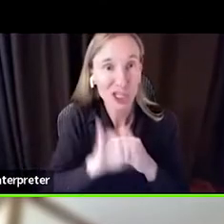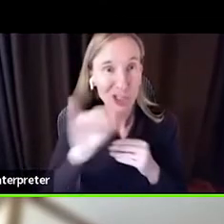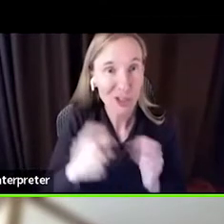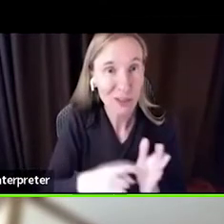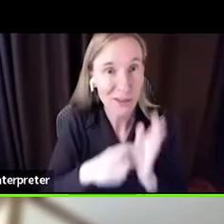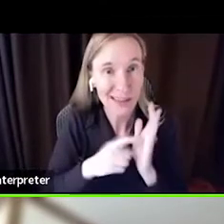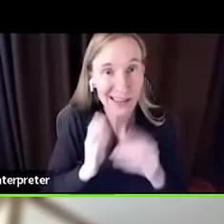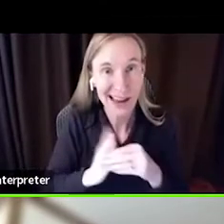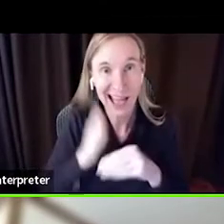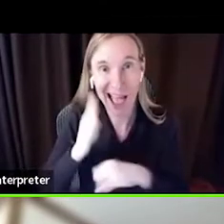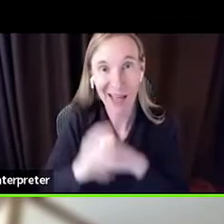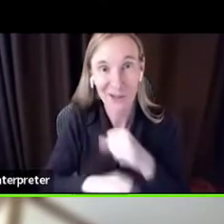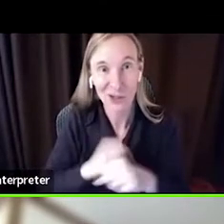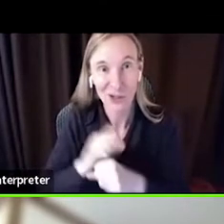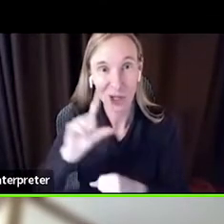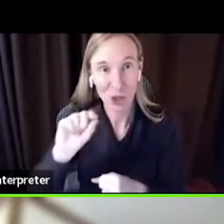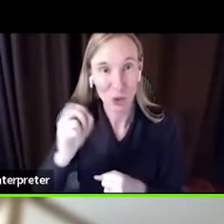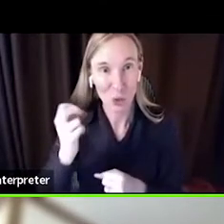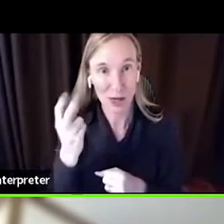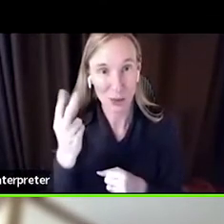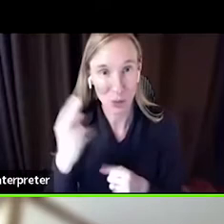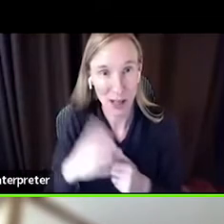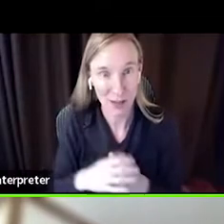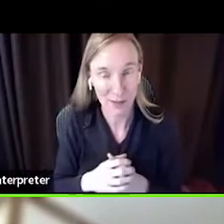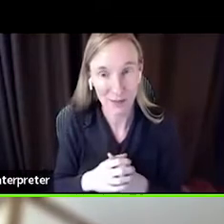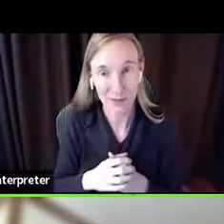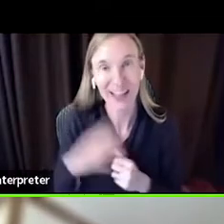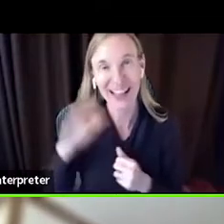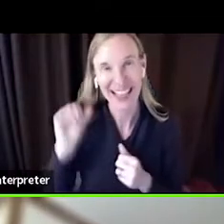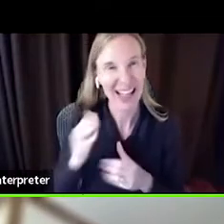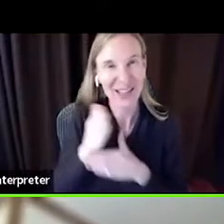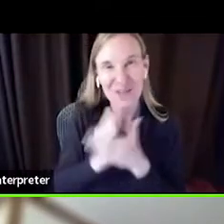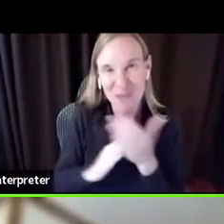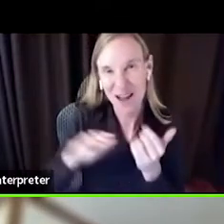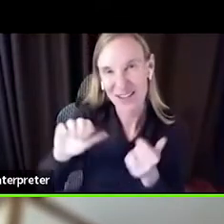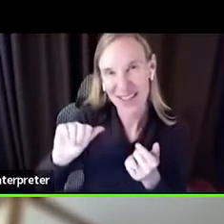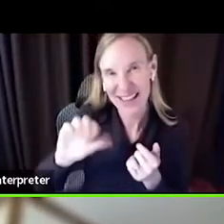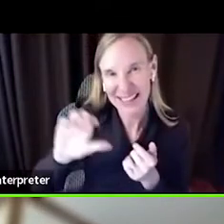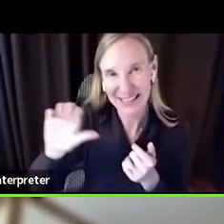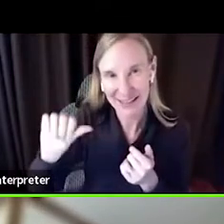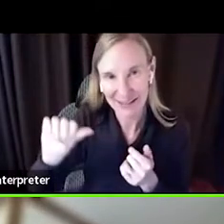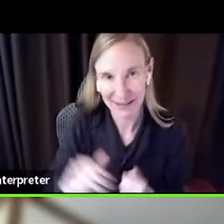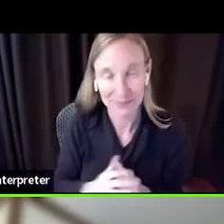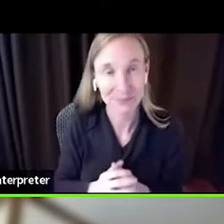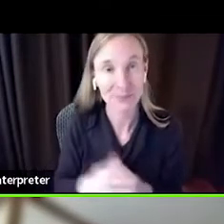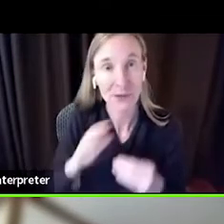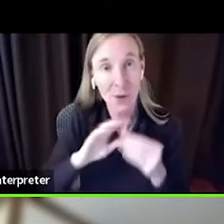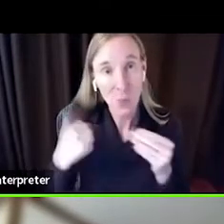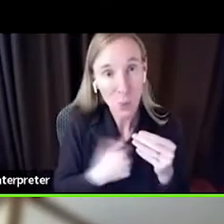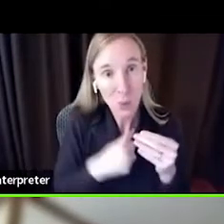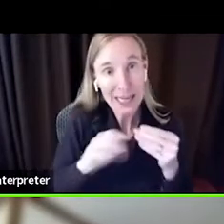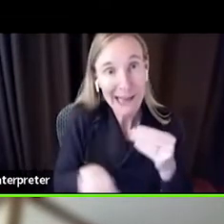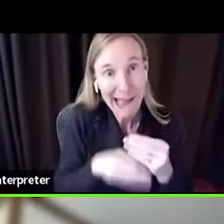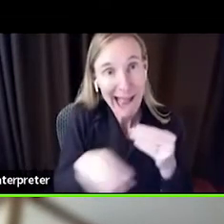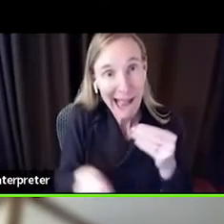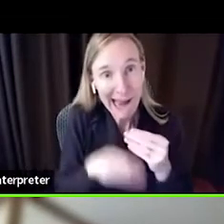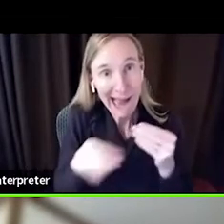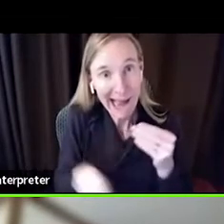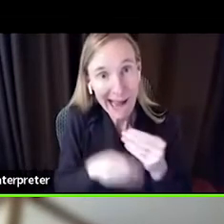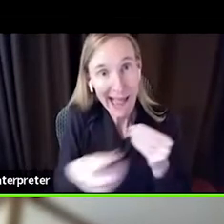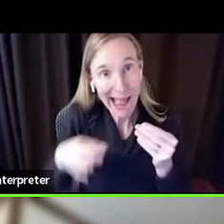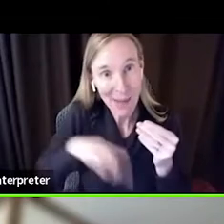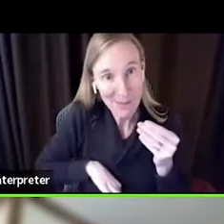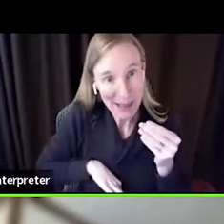after 2012. That's a feature of the Affordable Care Act. So by adding benefits through a selection